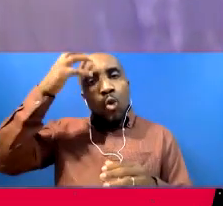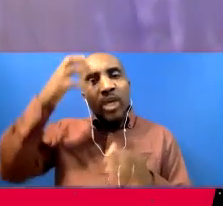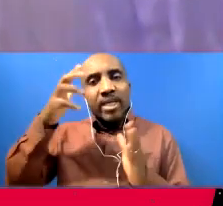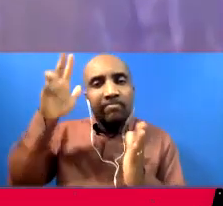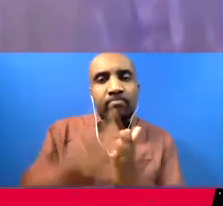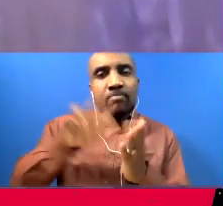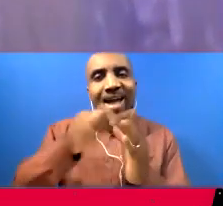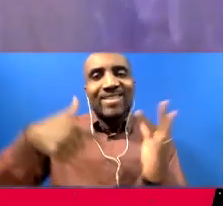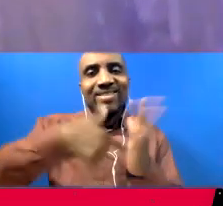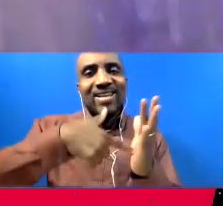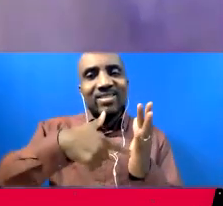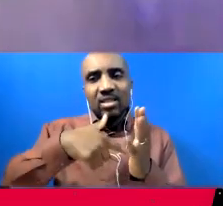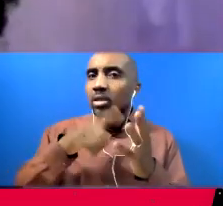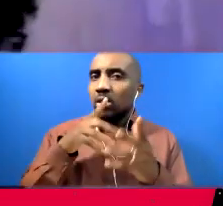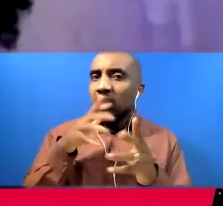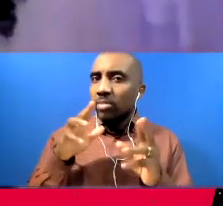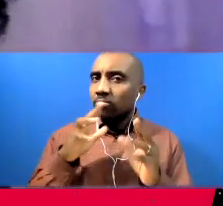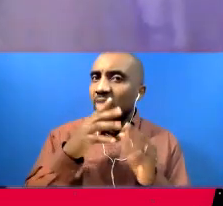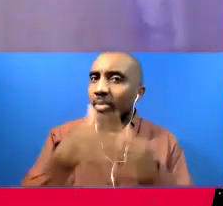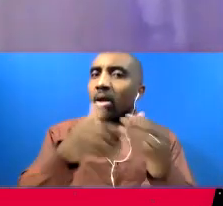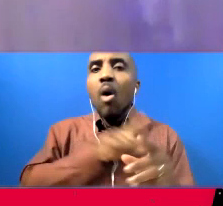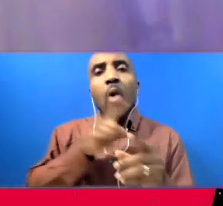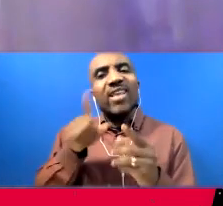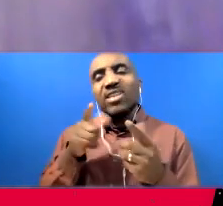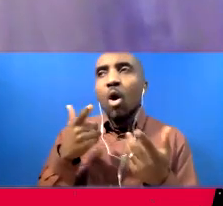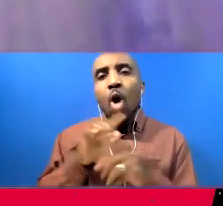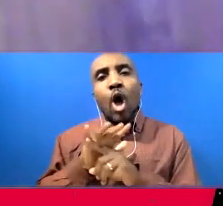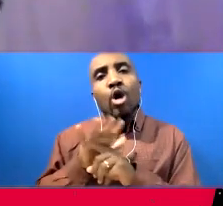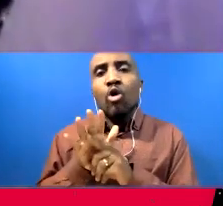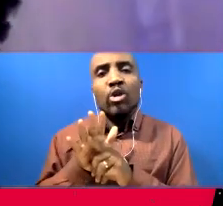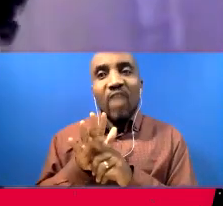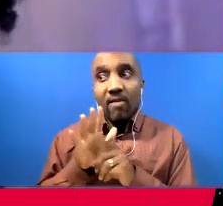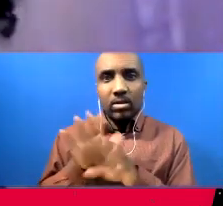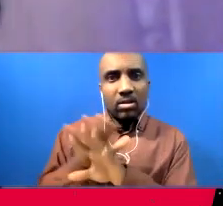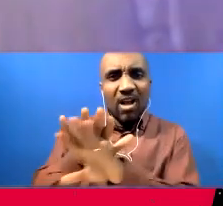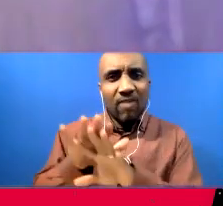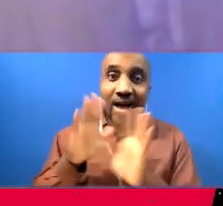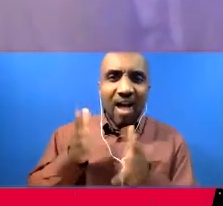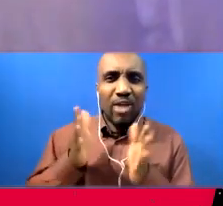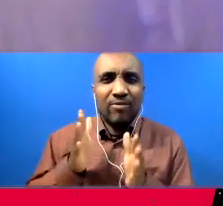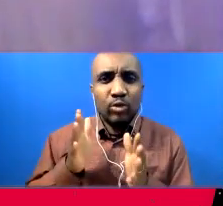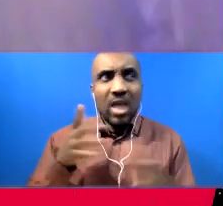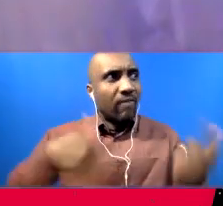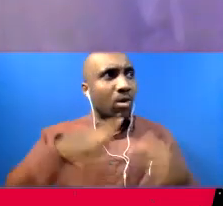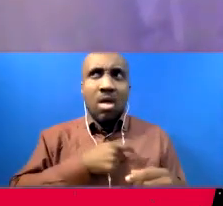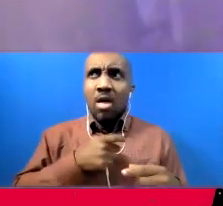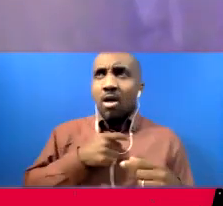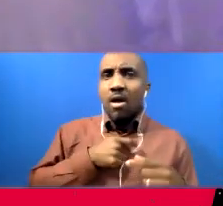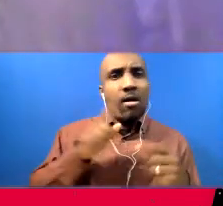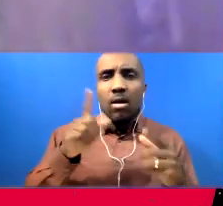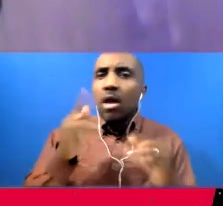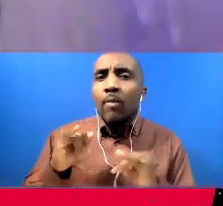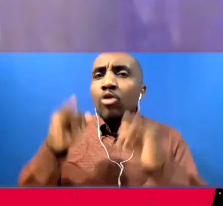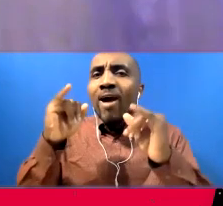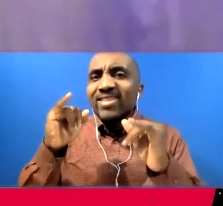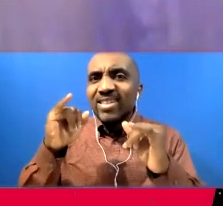this week, they forced through this bill using the pandemic as a perfect cover. So they're not shy to make use of crises to